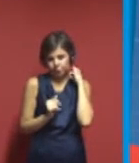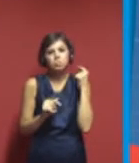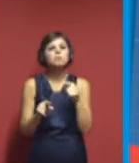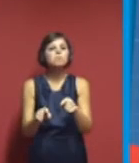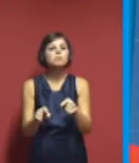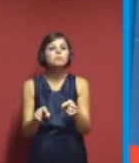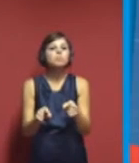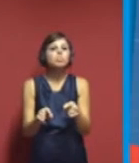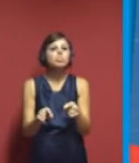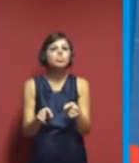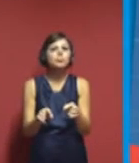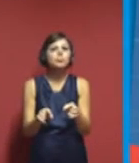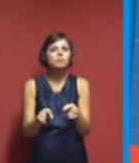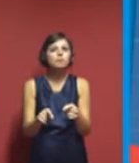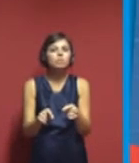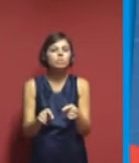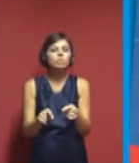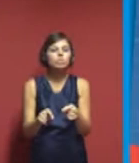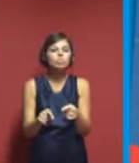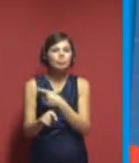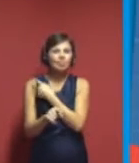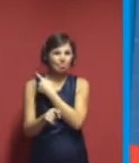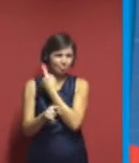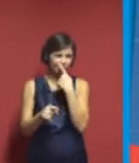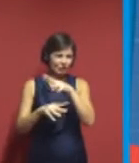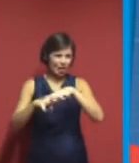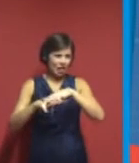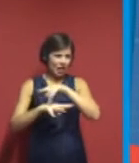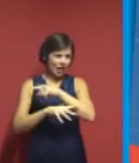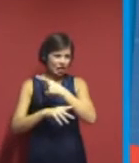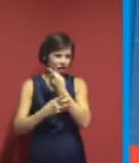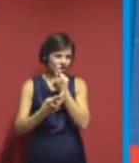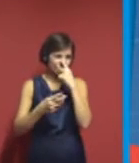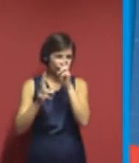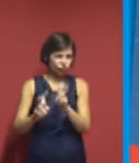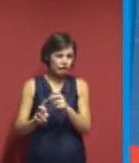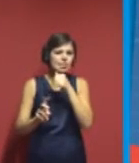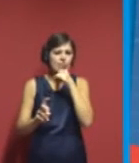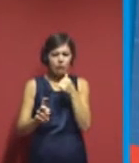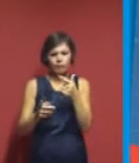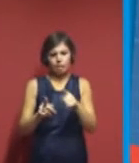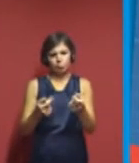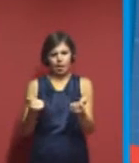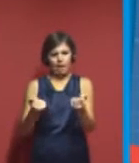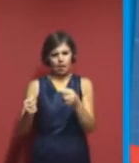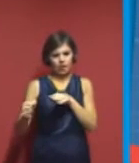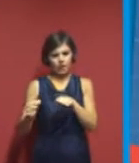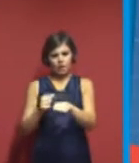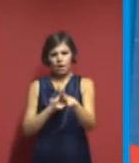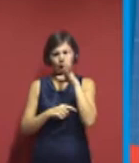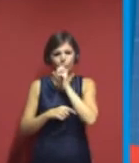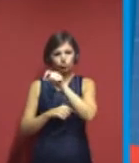traffic syncs. But there is a small problem with that one. Sometimes the detection of the traffic syncs cannot be done accurately because there